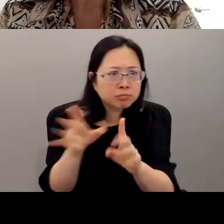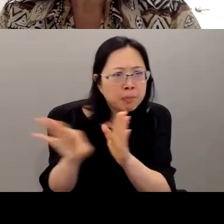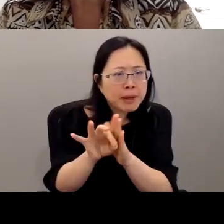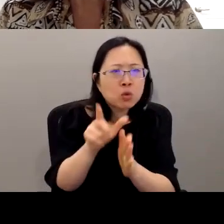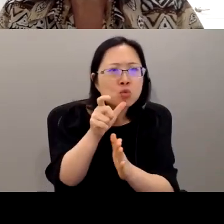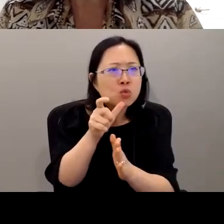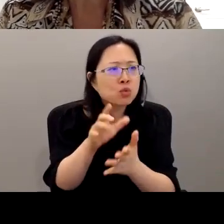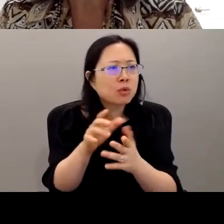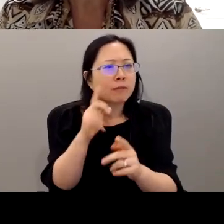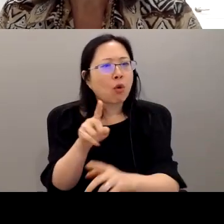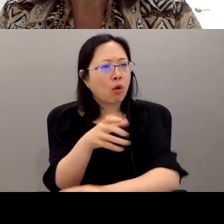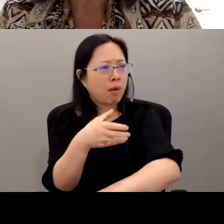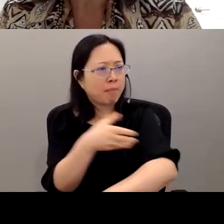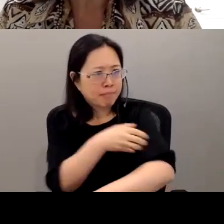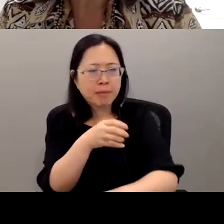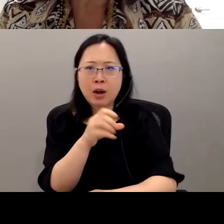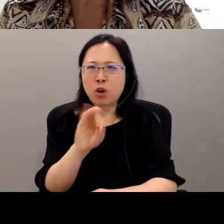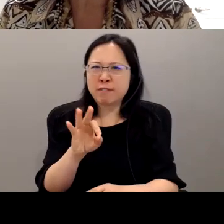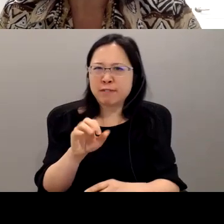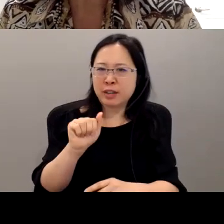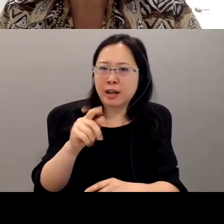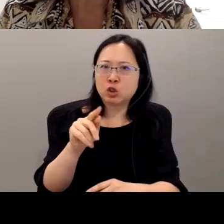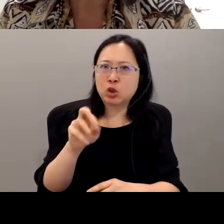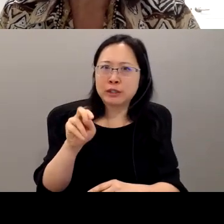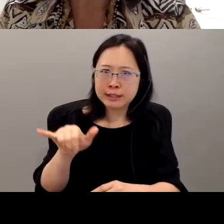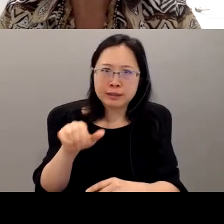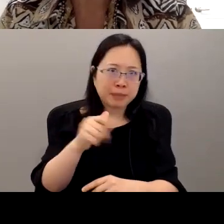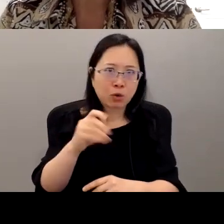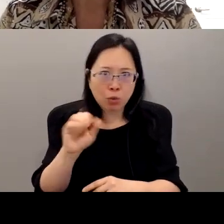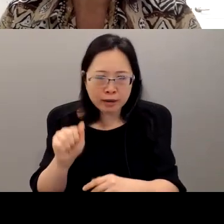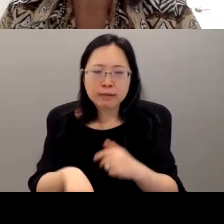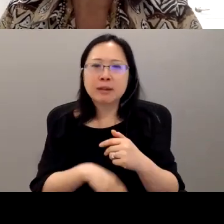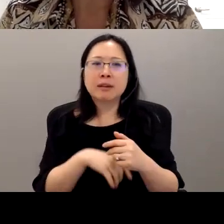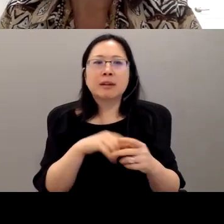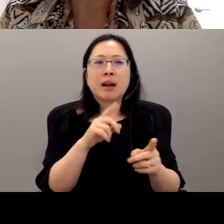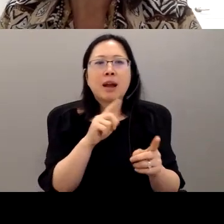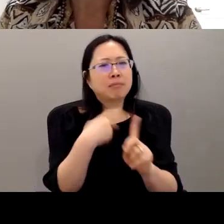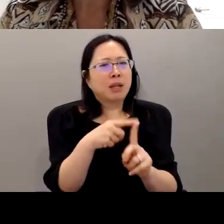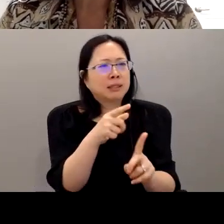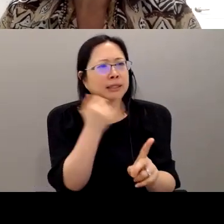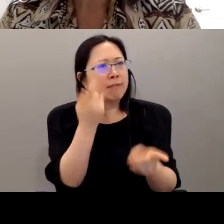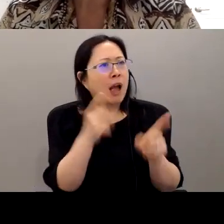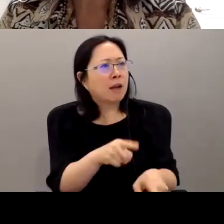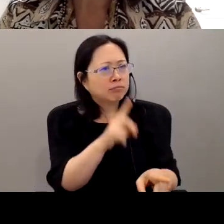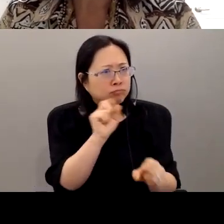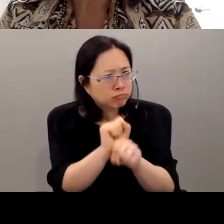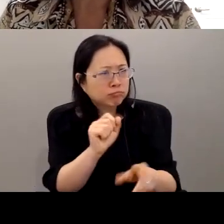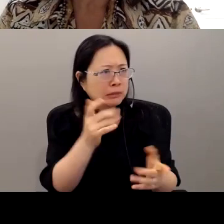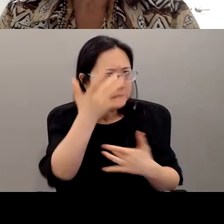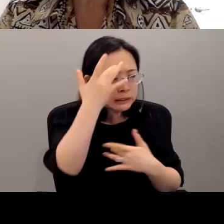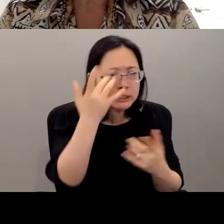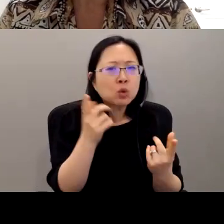what conversations need to take place with those that they appoint to ensure